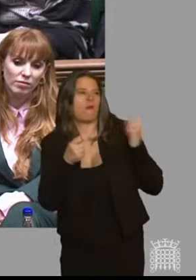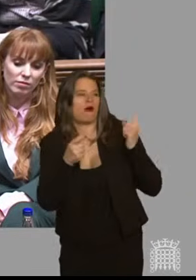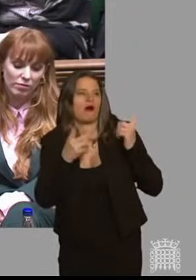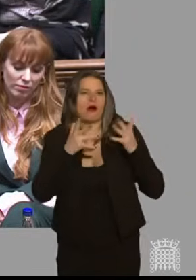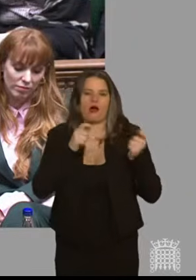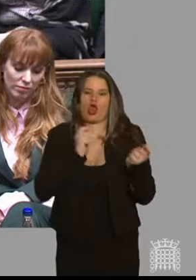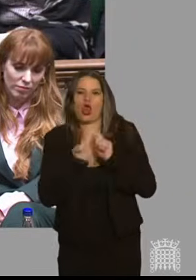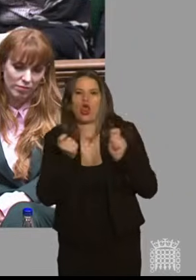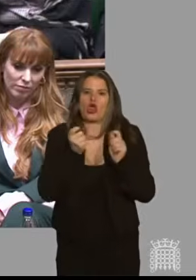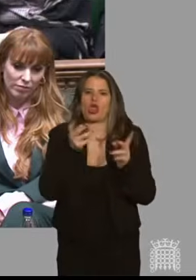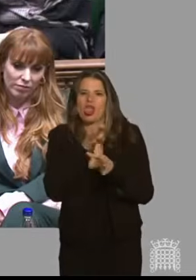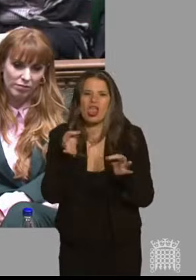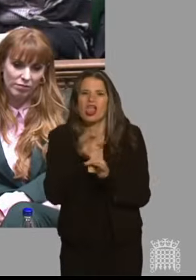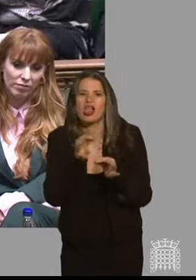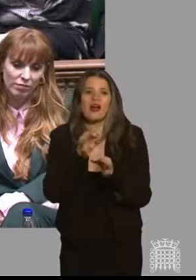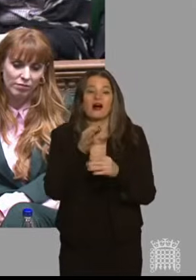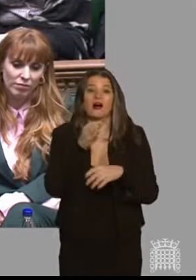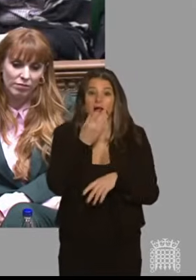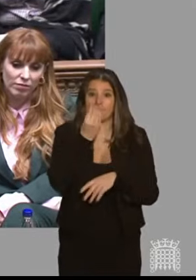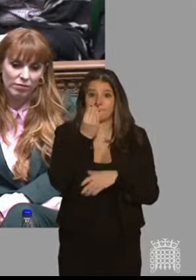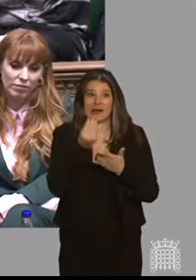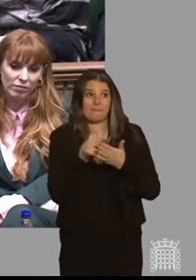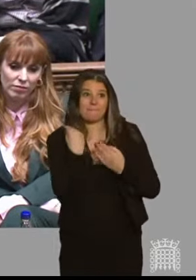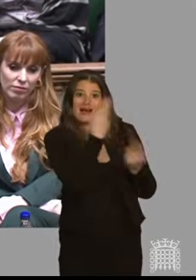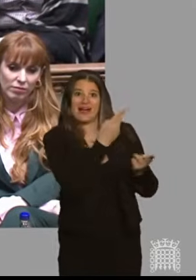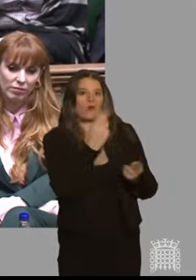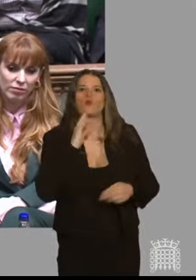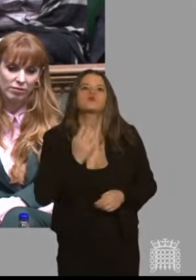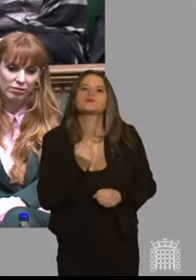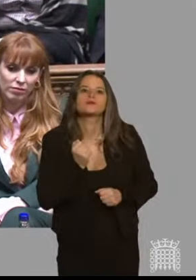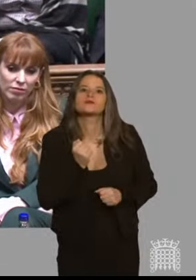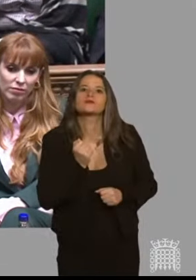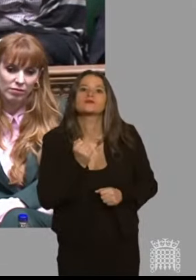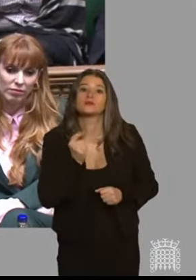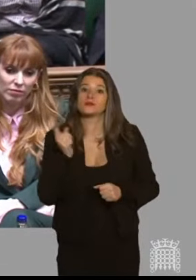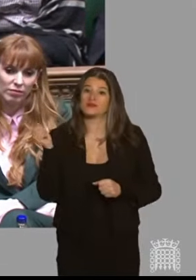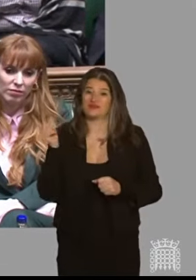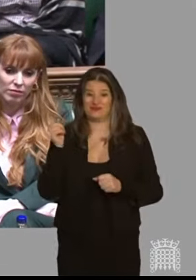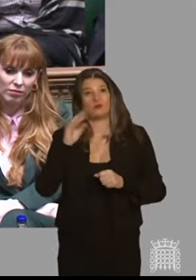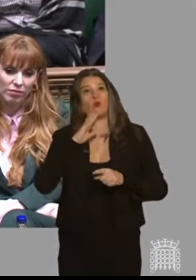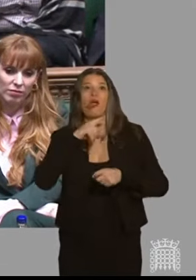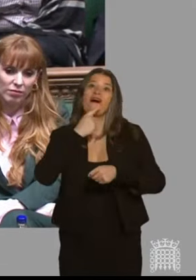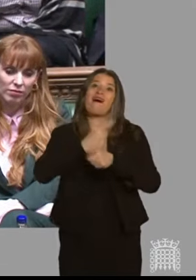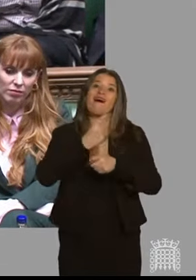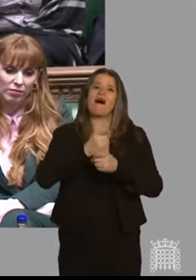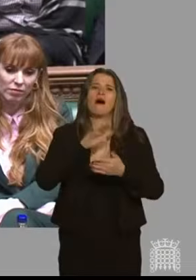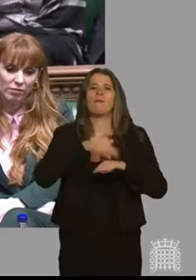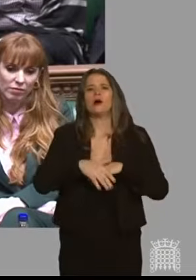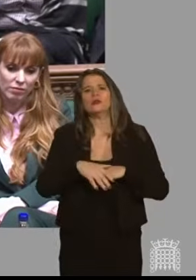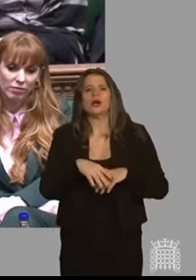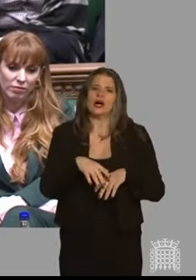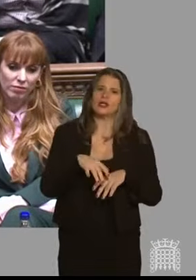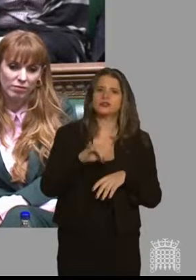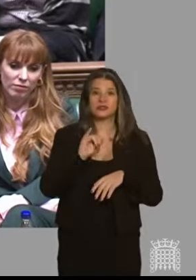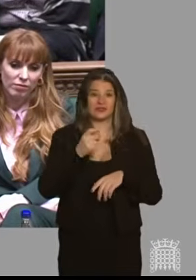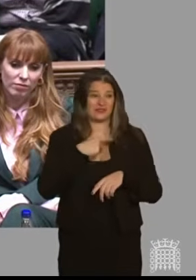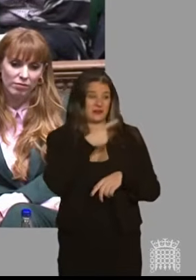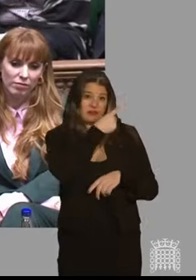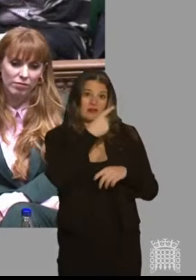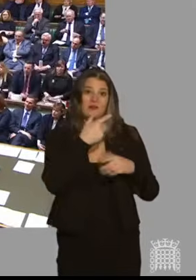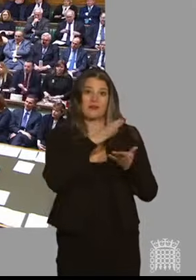biggest donor. You have to wonder what the point is of a Prime Minister who can't lead and a party that can't